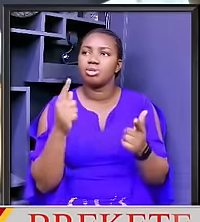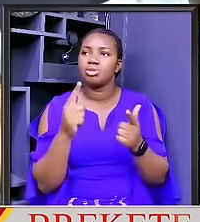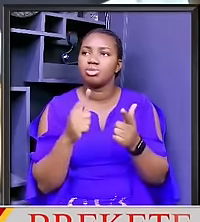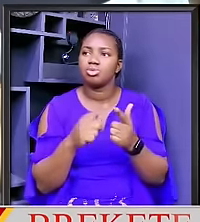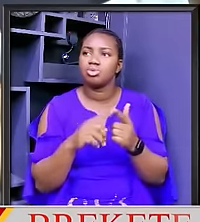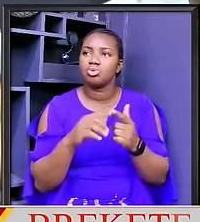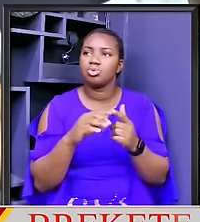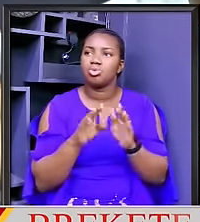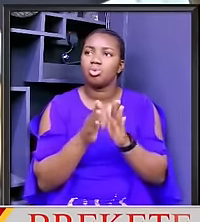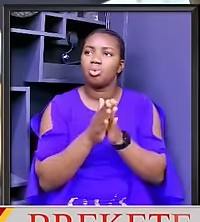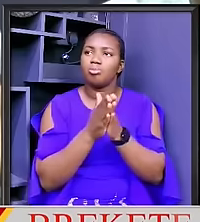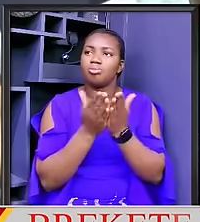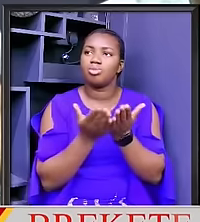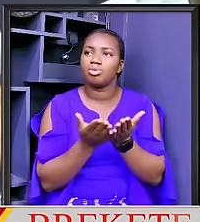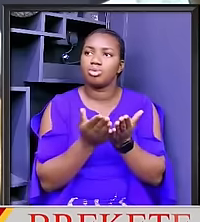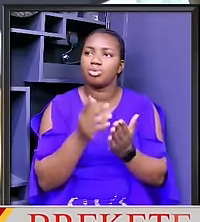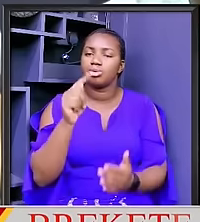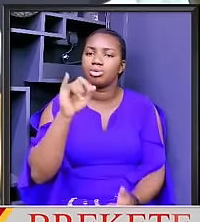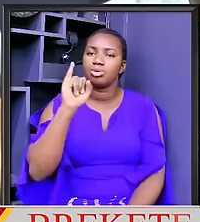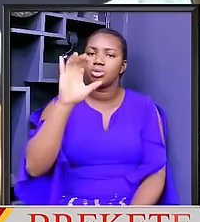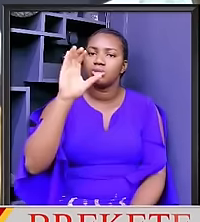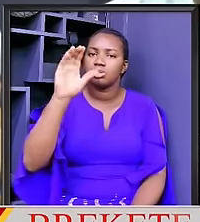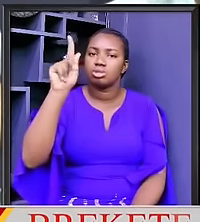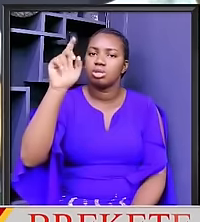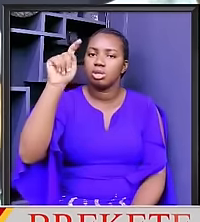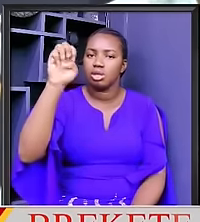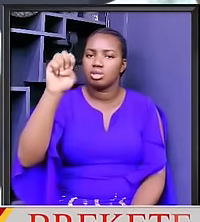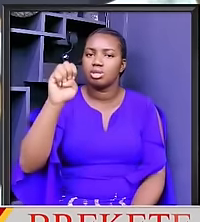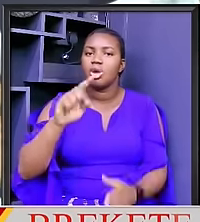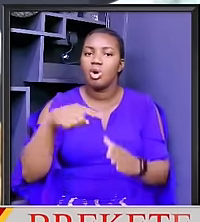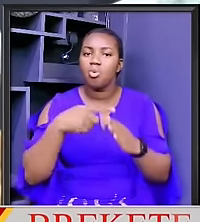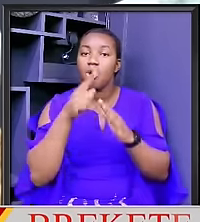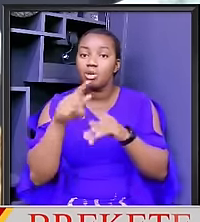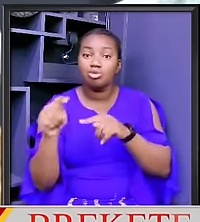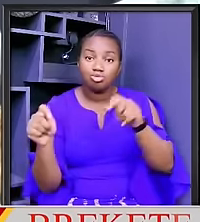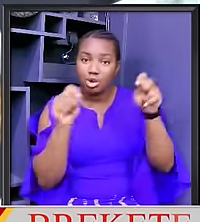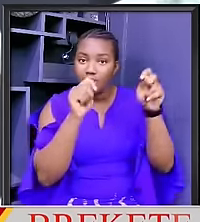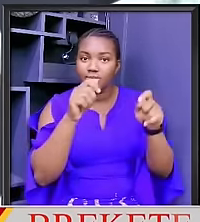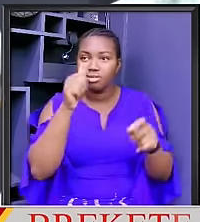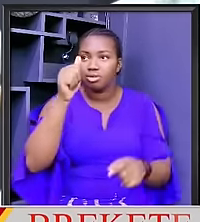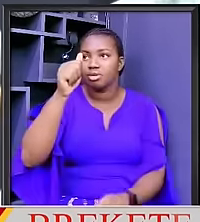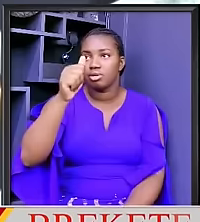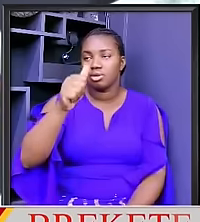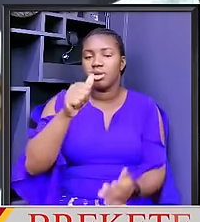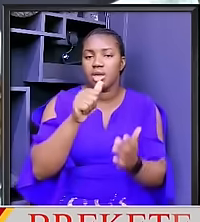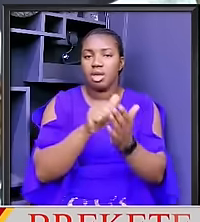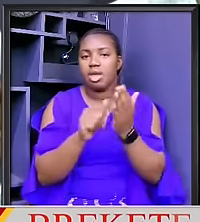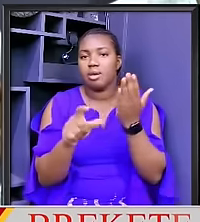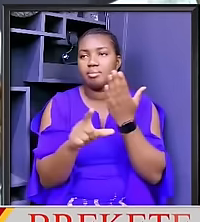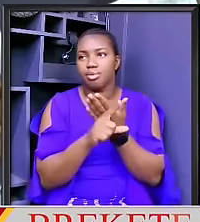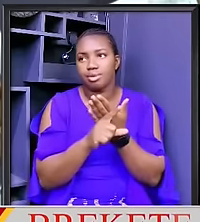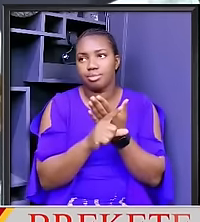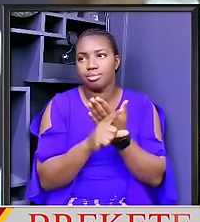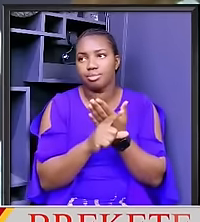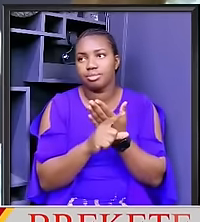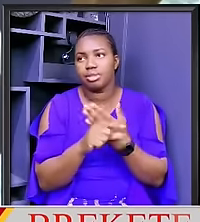travel? April. April. Yes, sir. So, we wish you a safe journey. Yes. Sir,